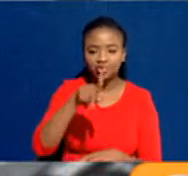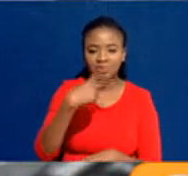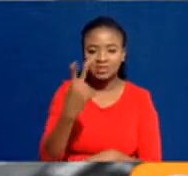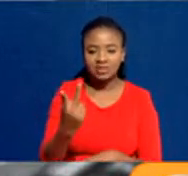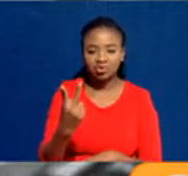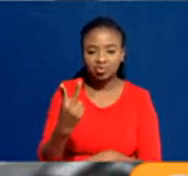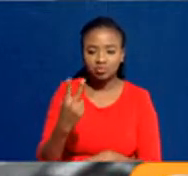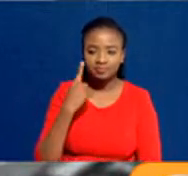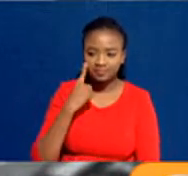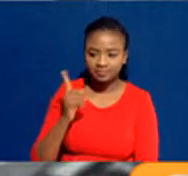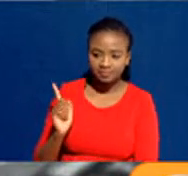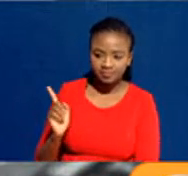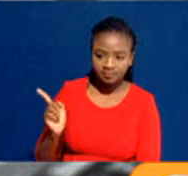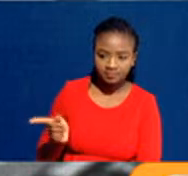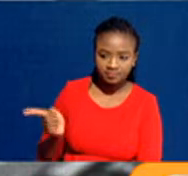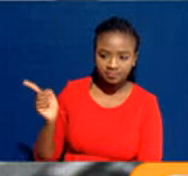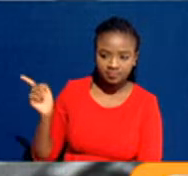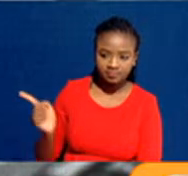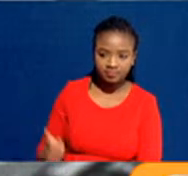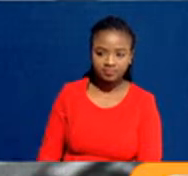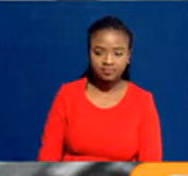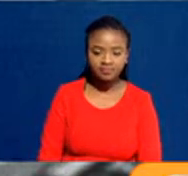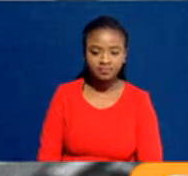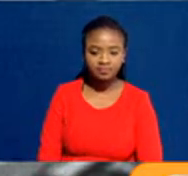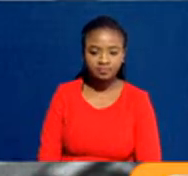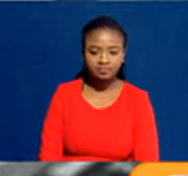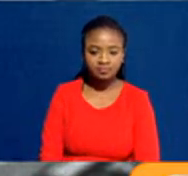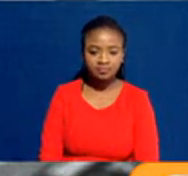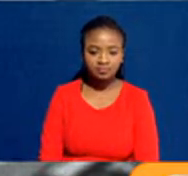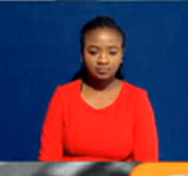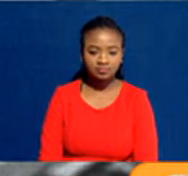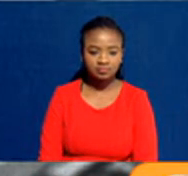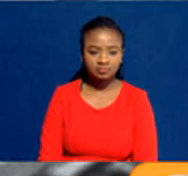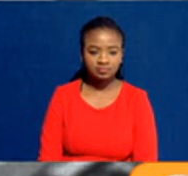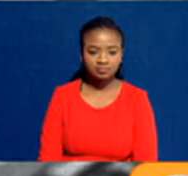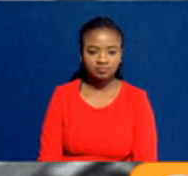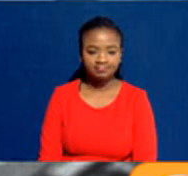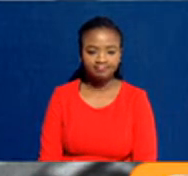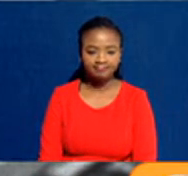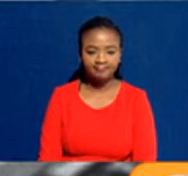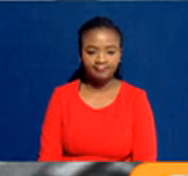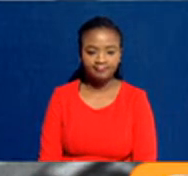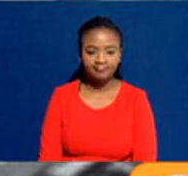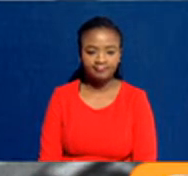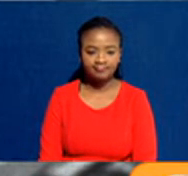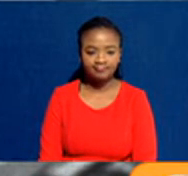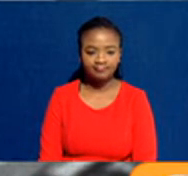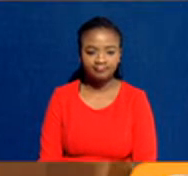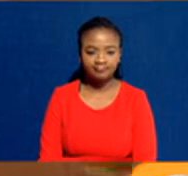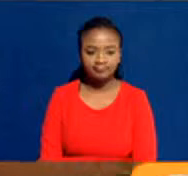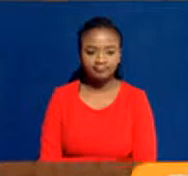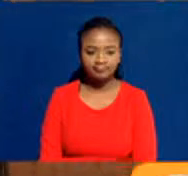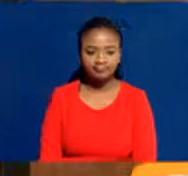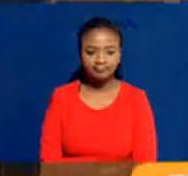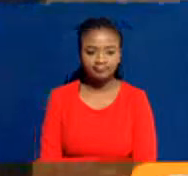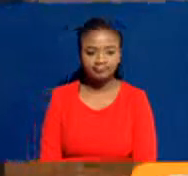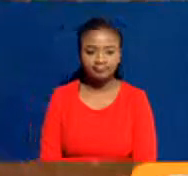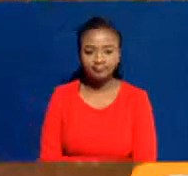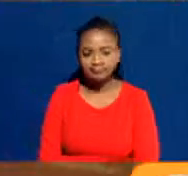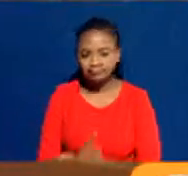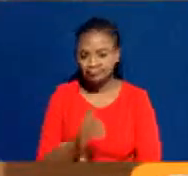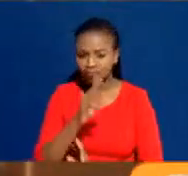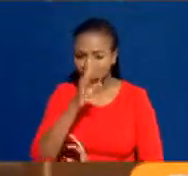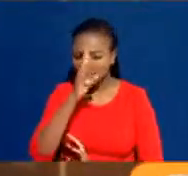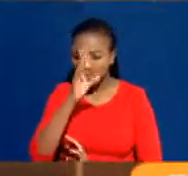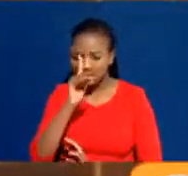John Kamaiya Rotich, Joel Kiplangat, and Nathaniel Kipkemboi Barmasai. Investigators